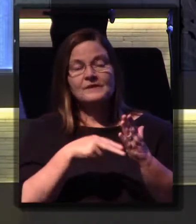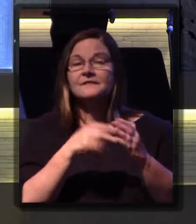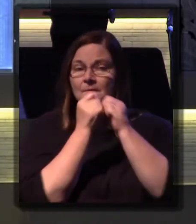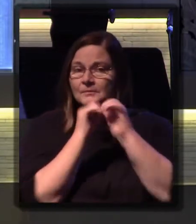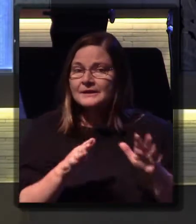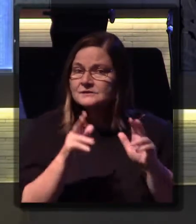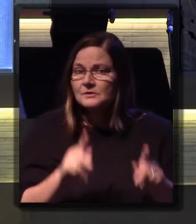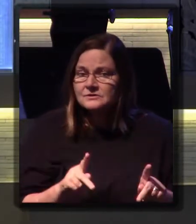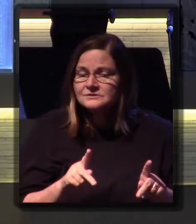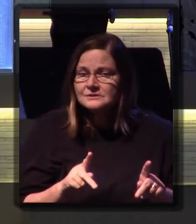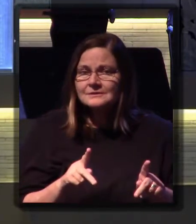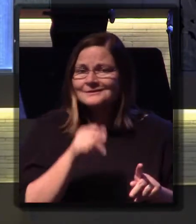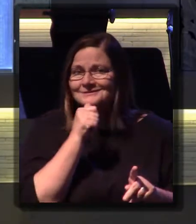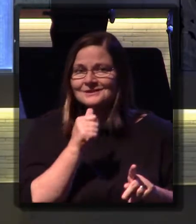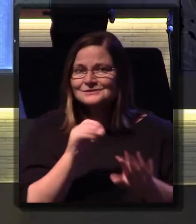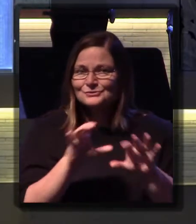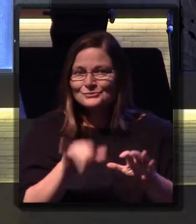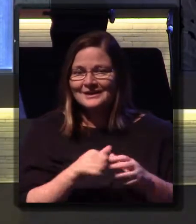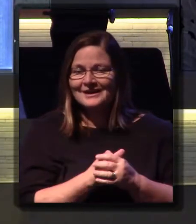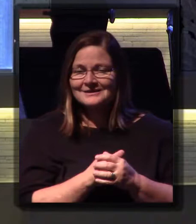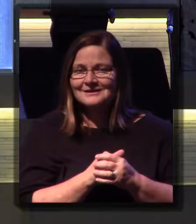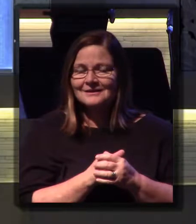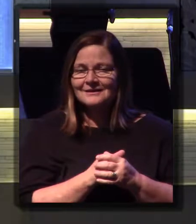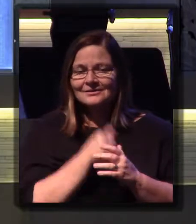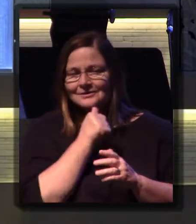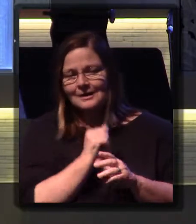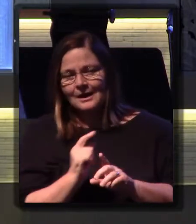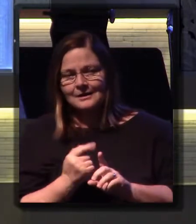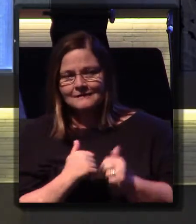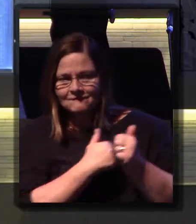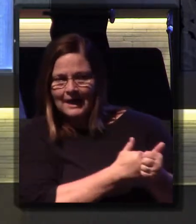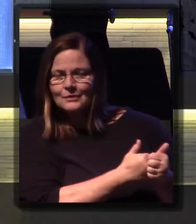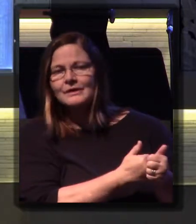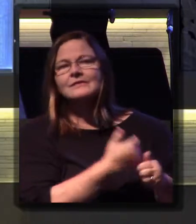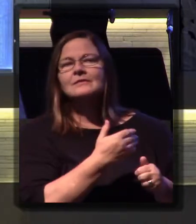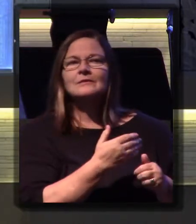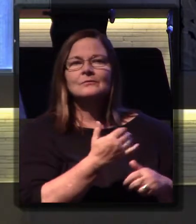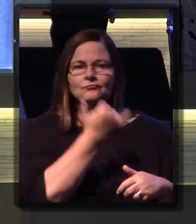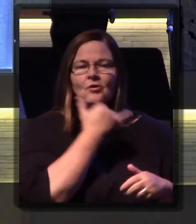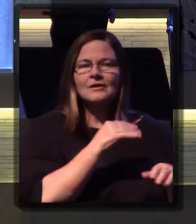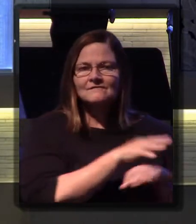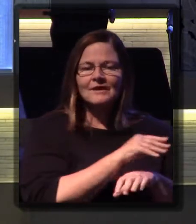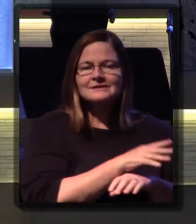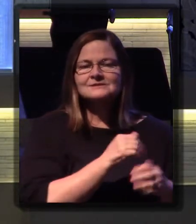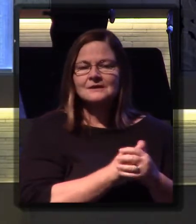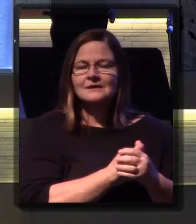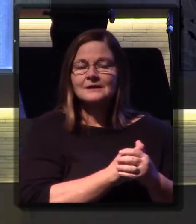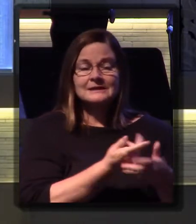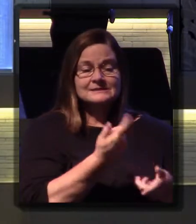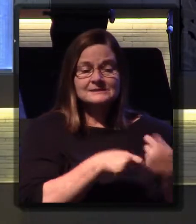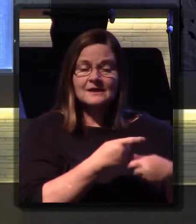Which is why we're told that the blessed person doesn't do that. The blessed person is not going to go down the wrong path to the